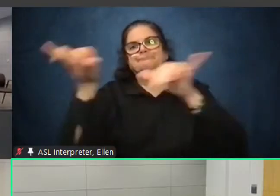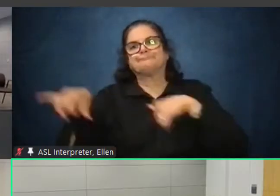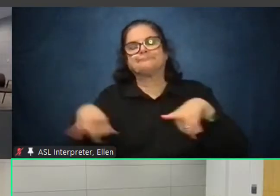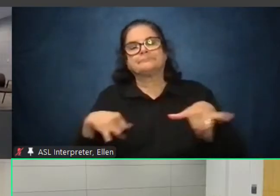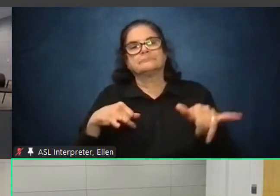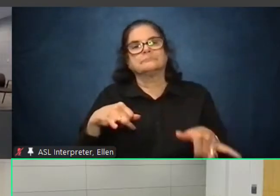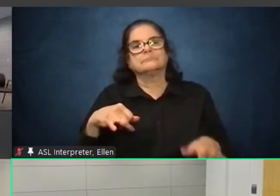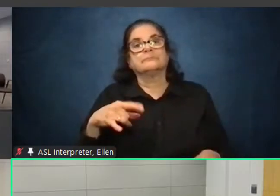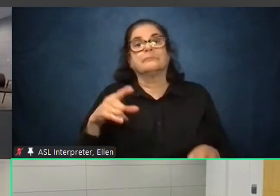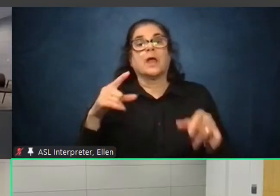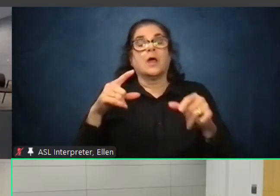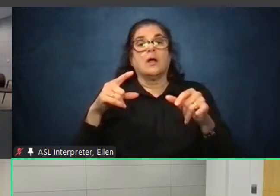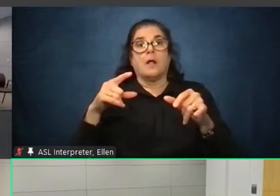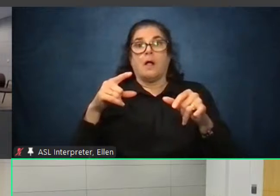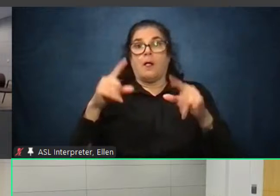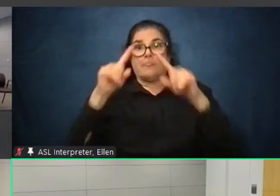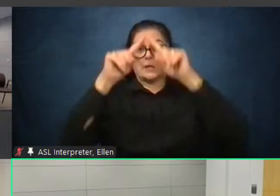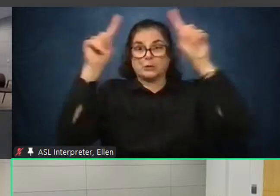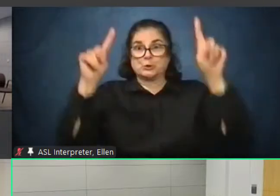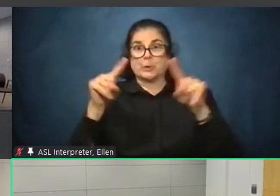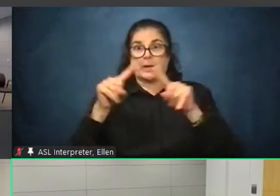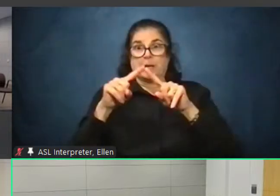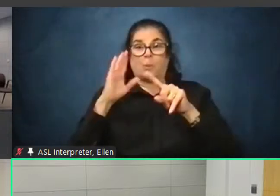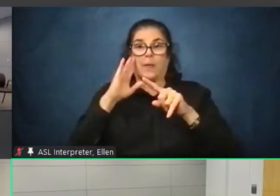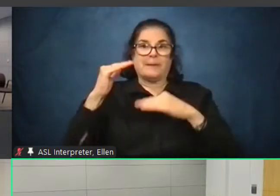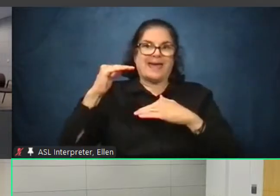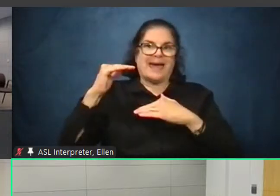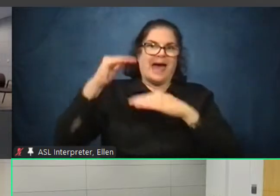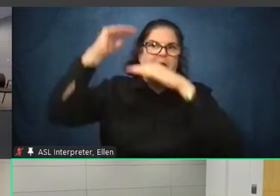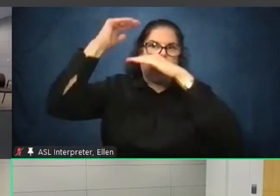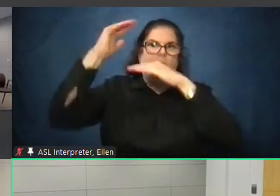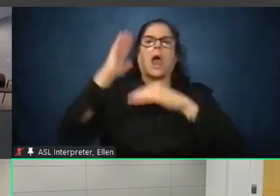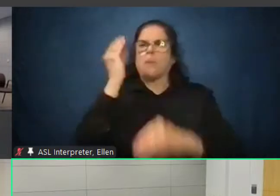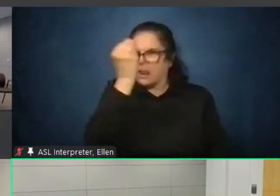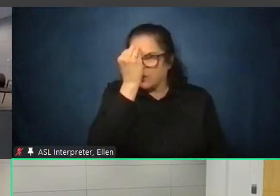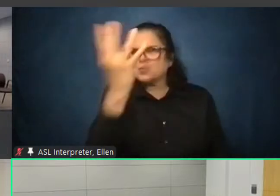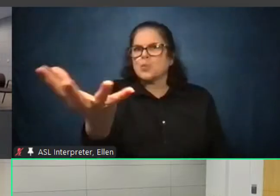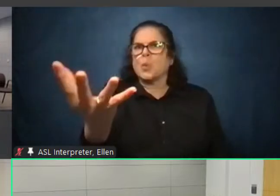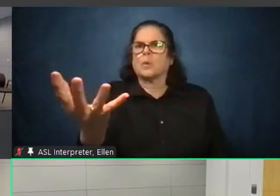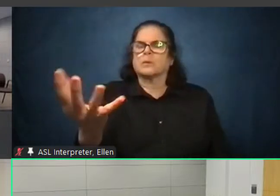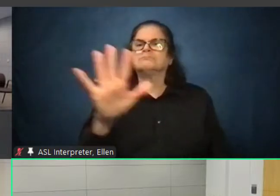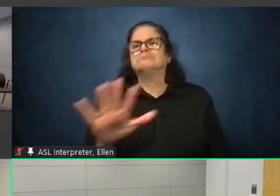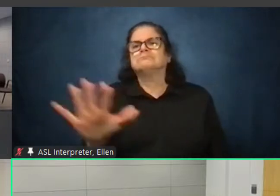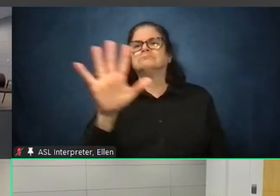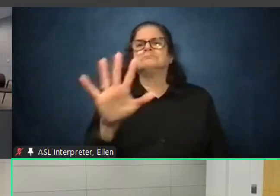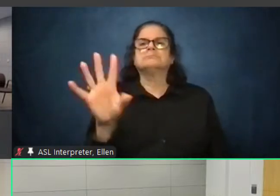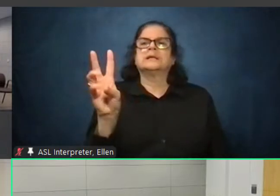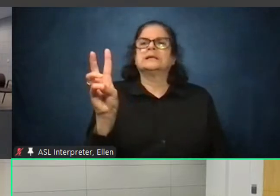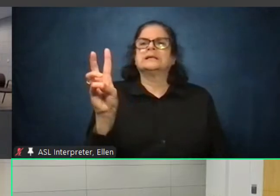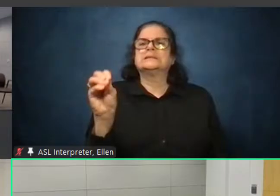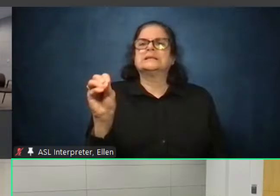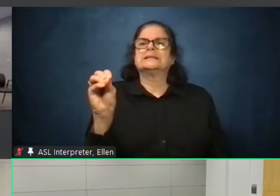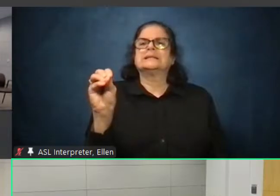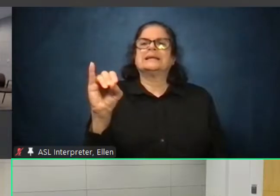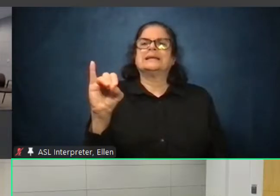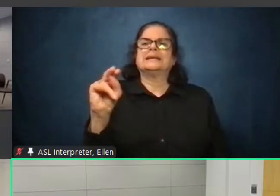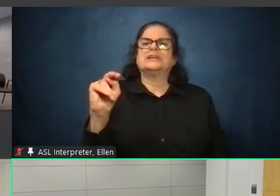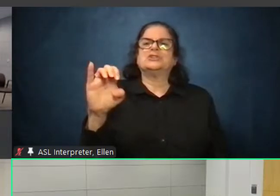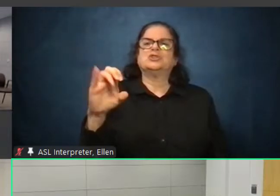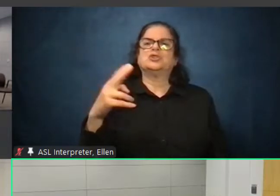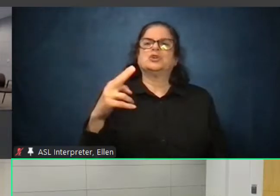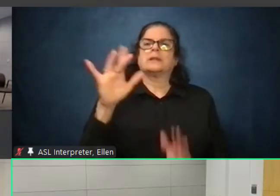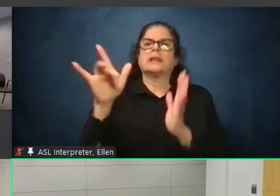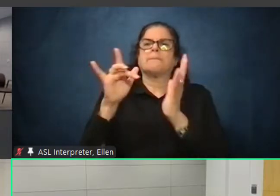the higher end of the range. I can get back to you with official numbers, but it's approximately 60 inches for the midpoint of